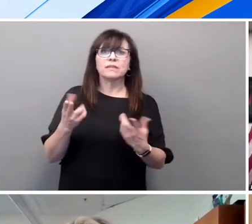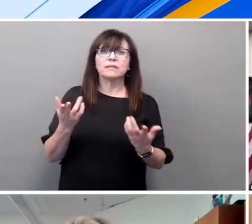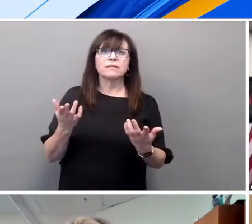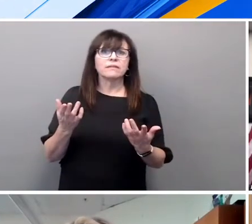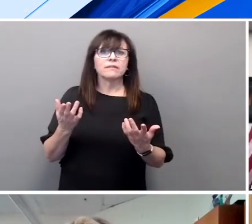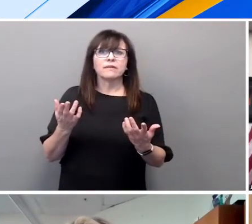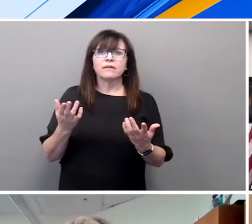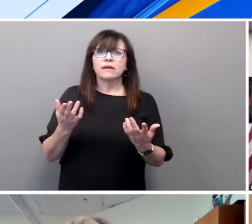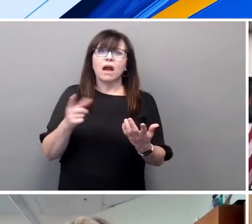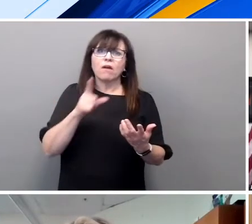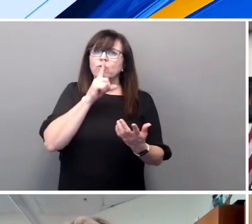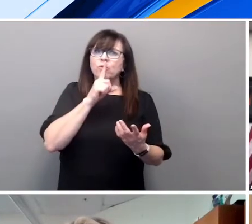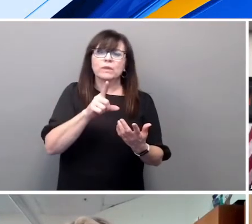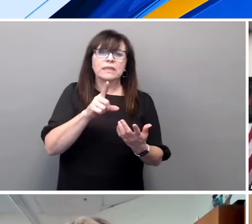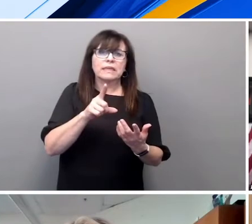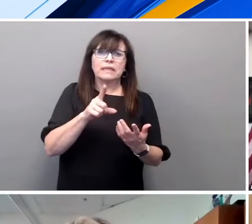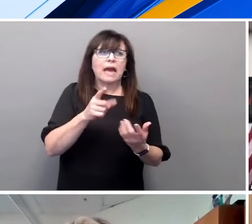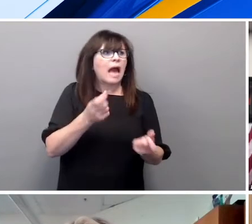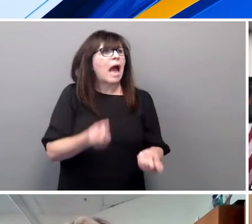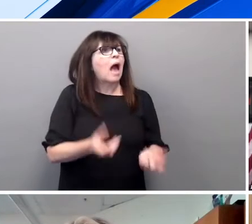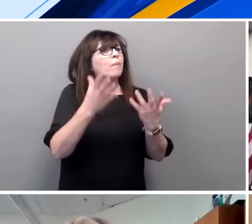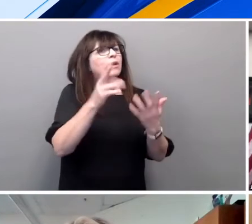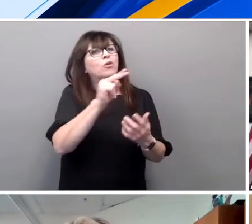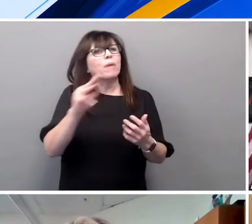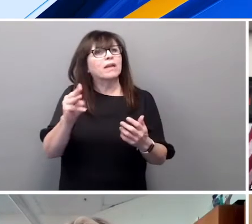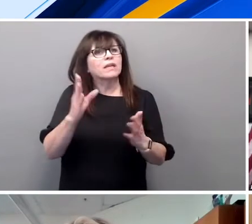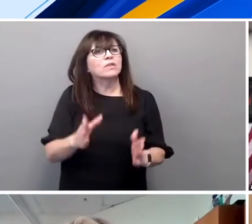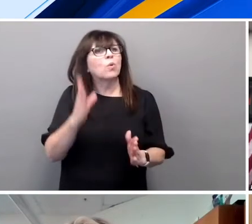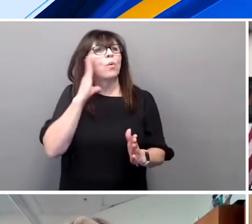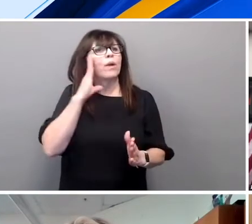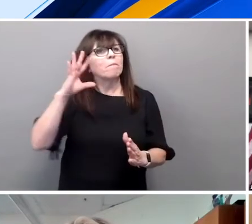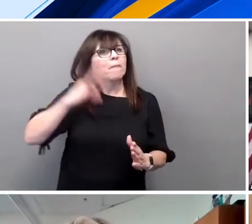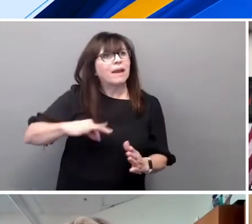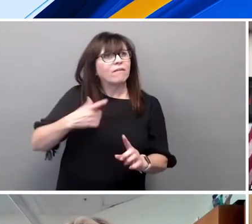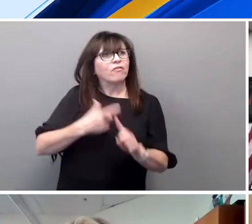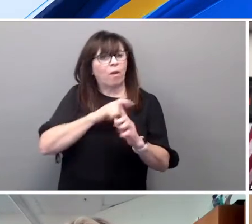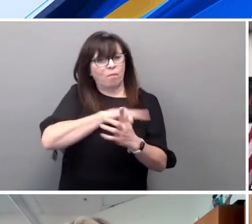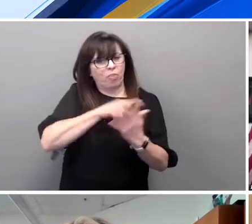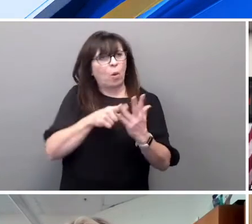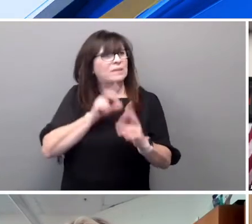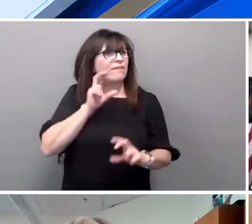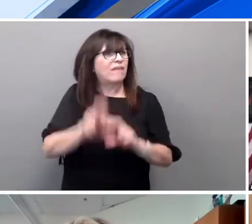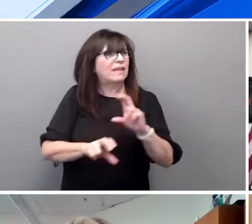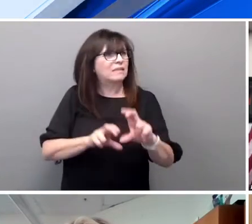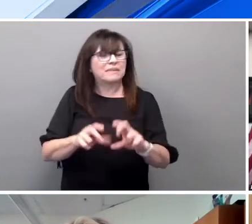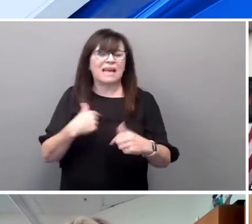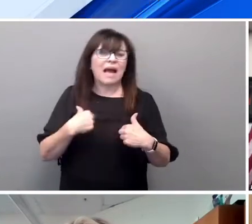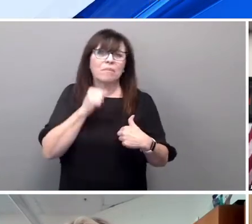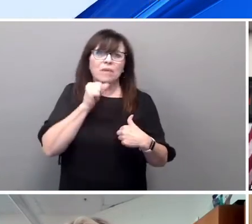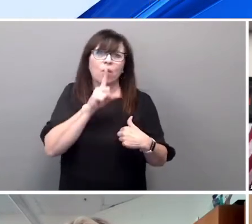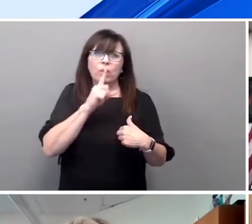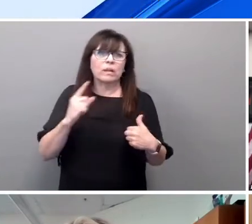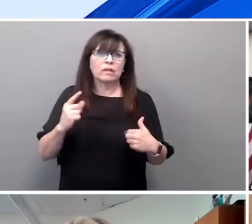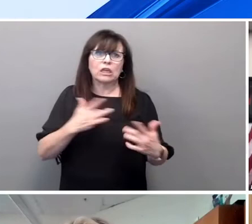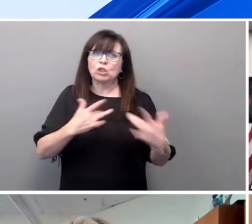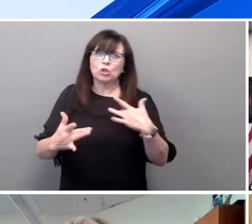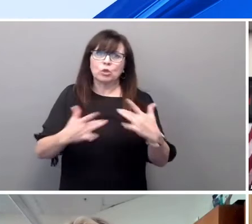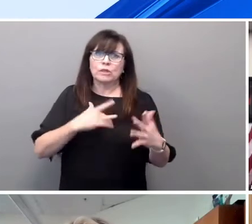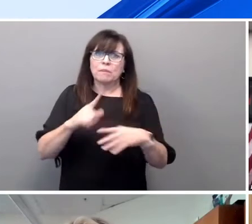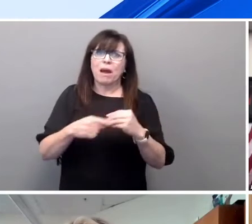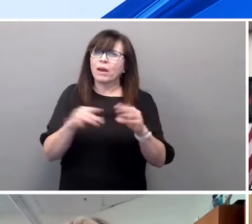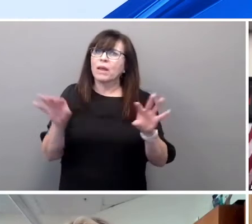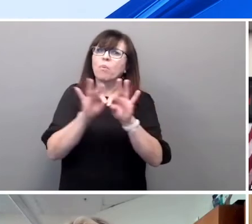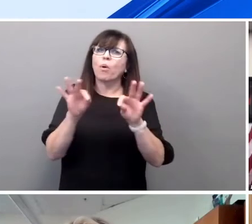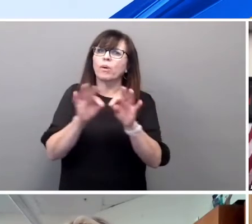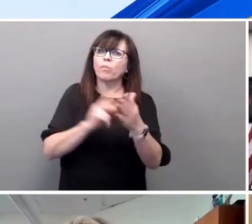New Mexicans will benefit from investments. And I am not particularly fearful that important programs that